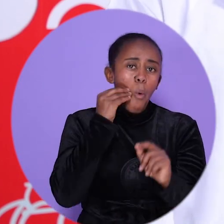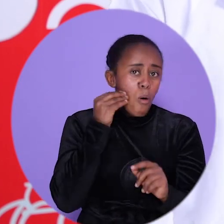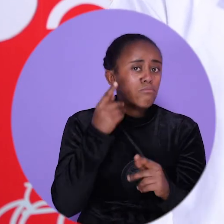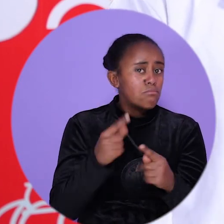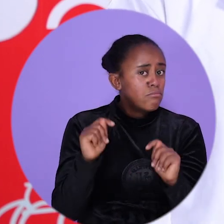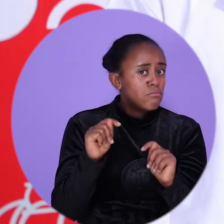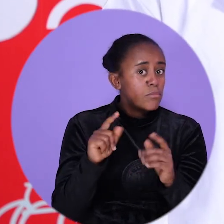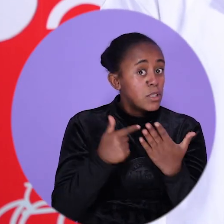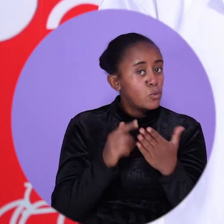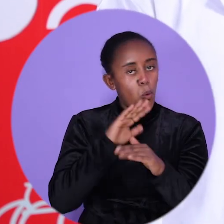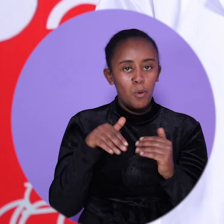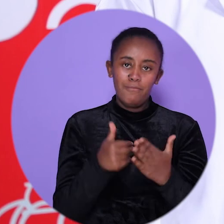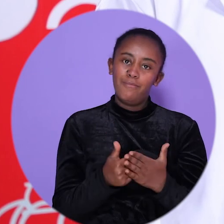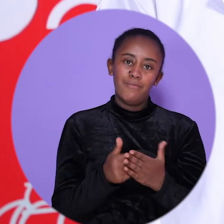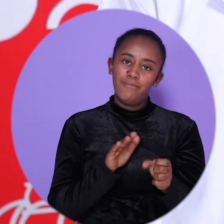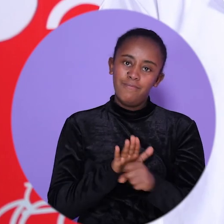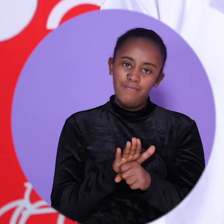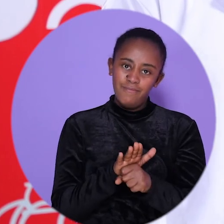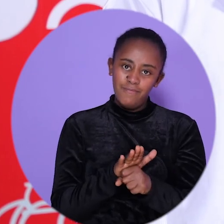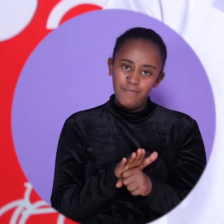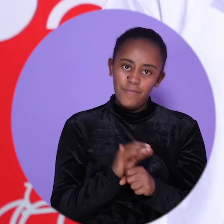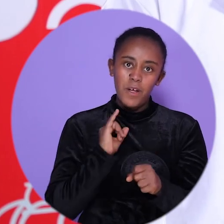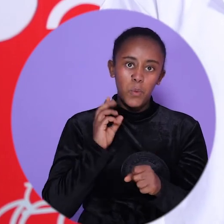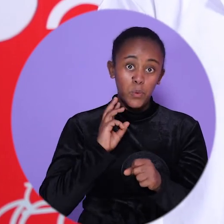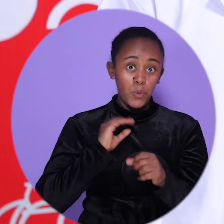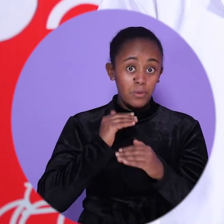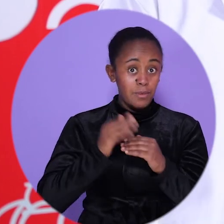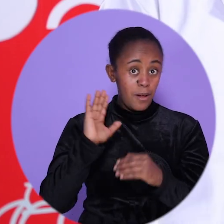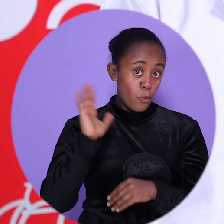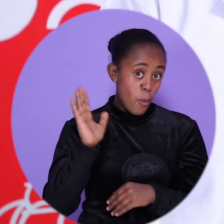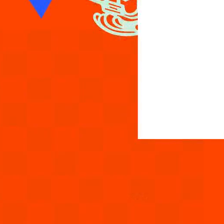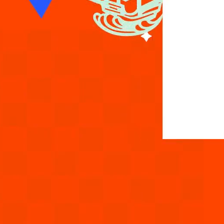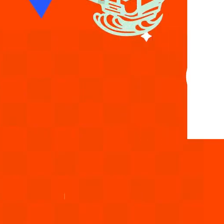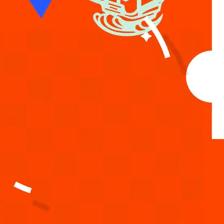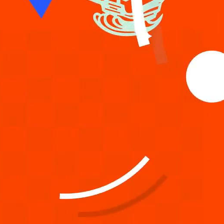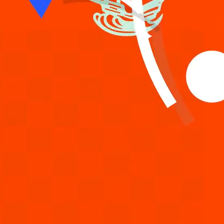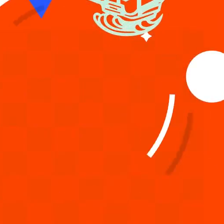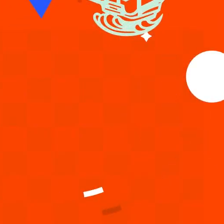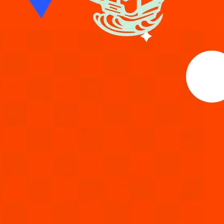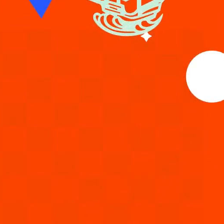This is all about for today. I will see you next time. Goodbye, students.